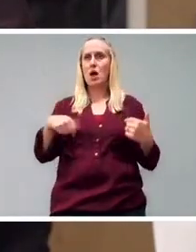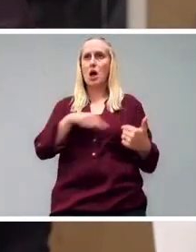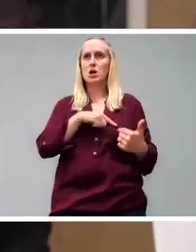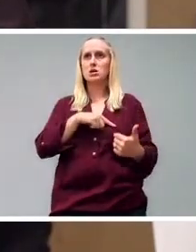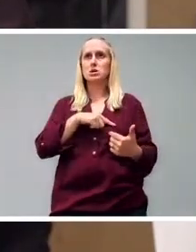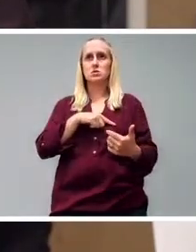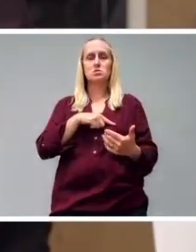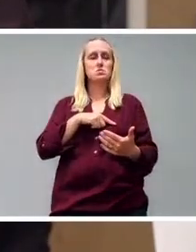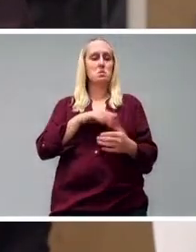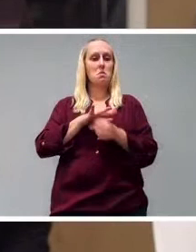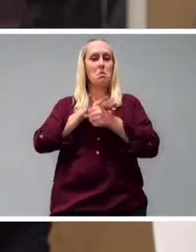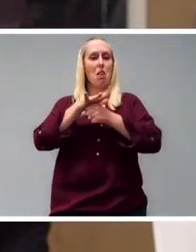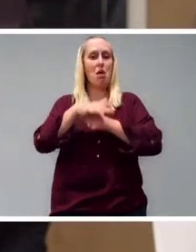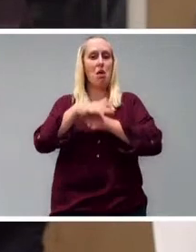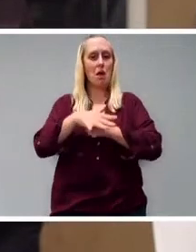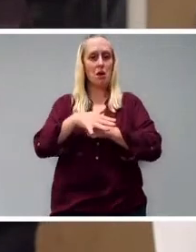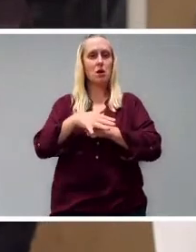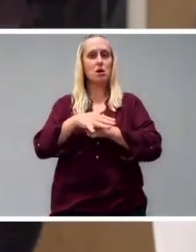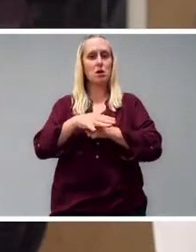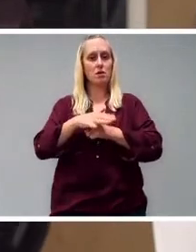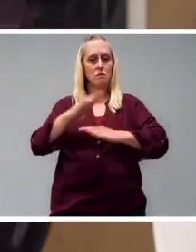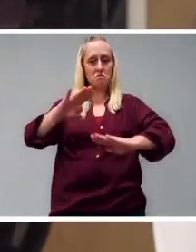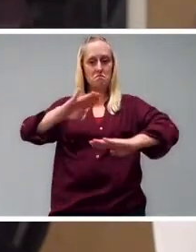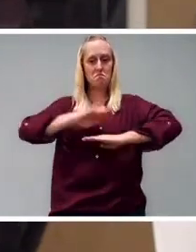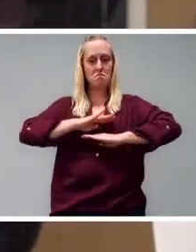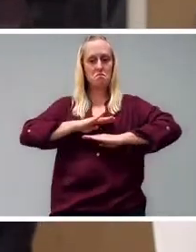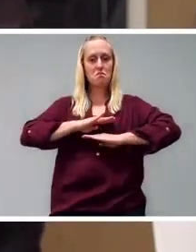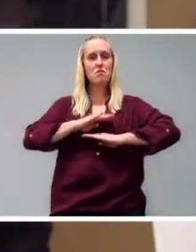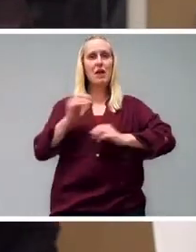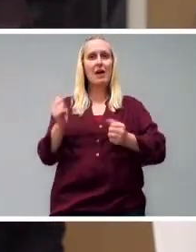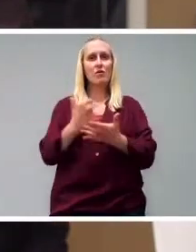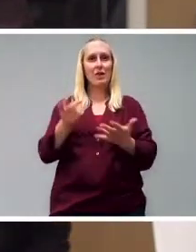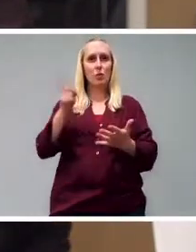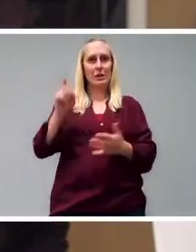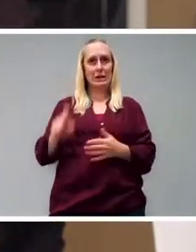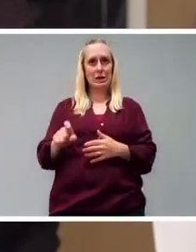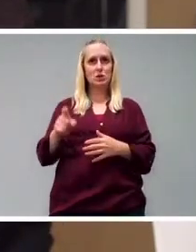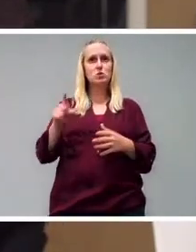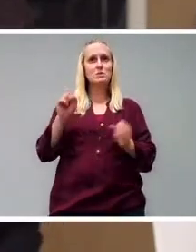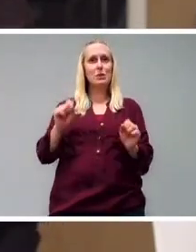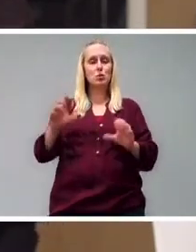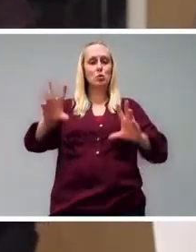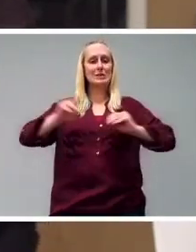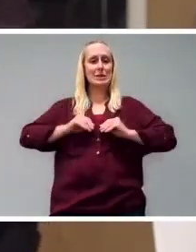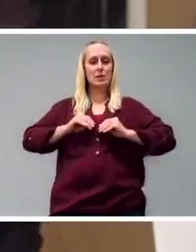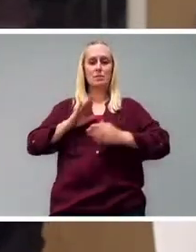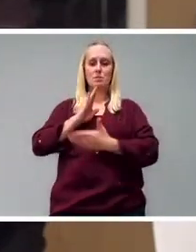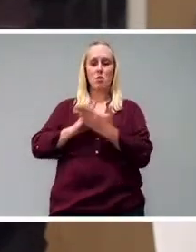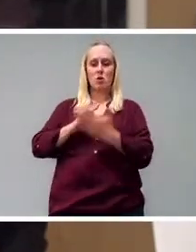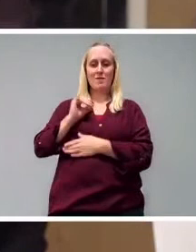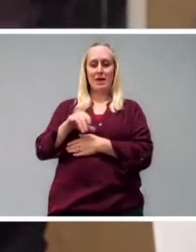assurances that the district needs to accept the donations. And part of that is the DEQ process that once